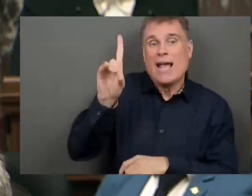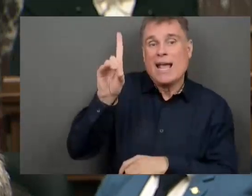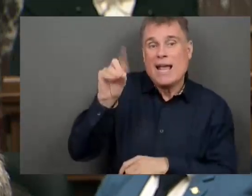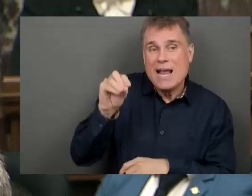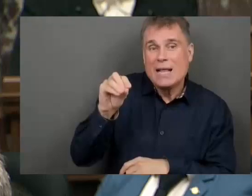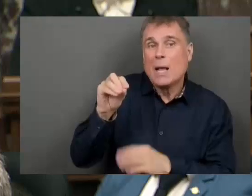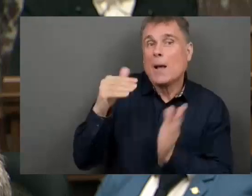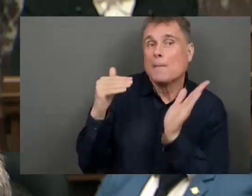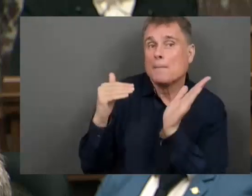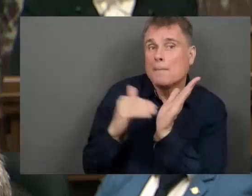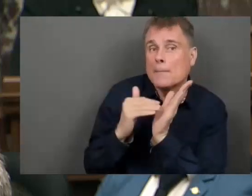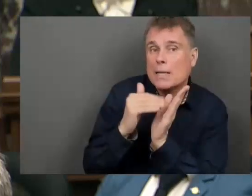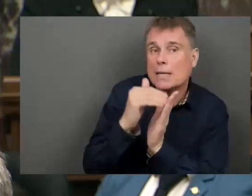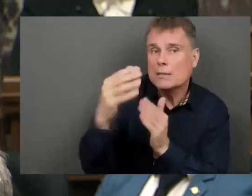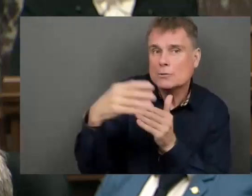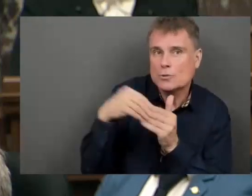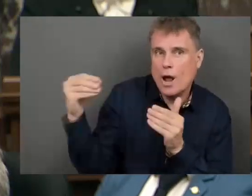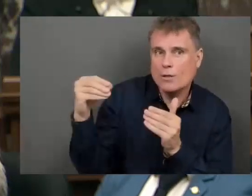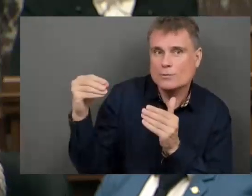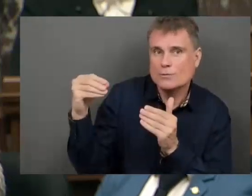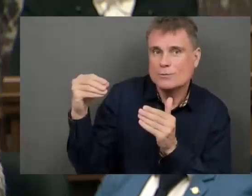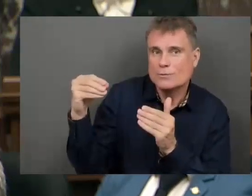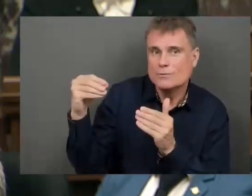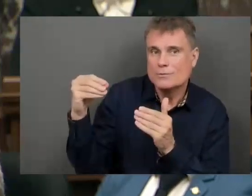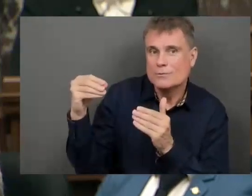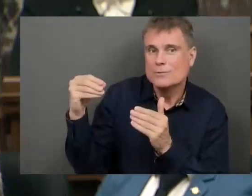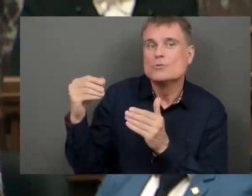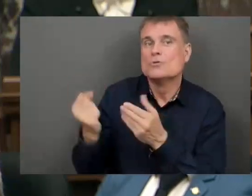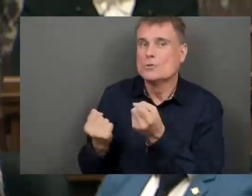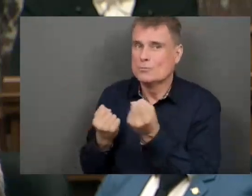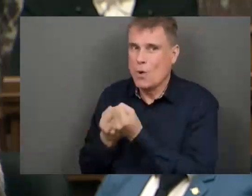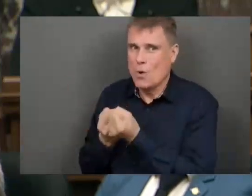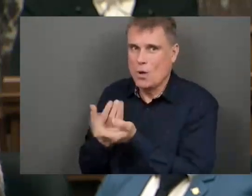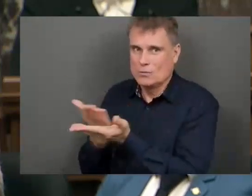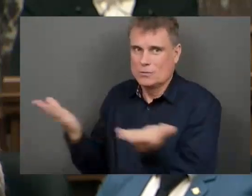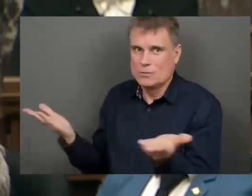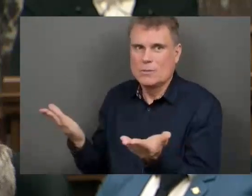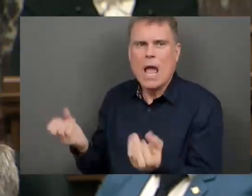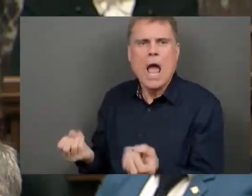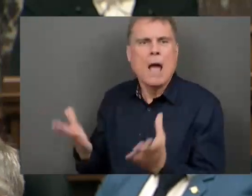clients supported by Community Living BC. We will continue to do that work.